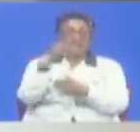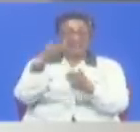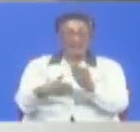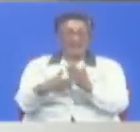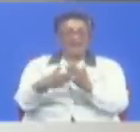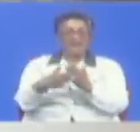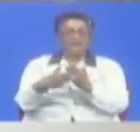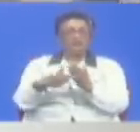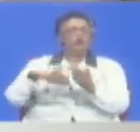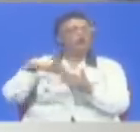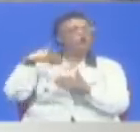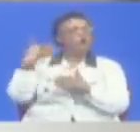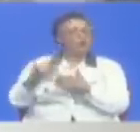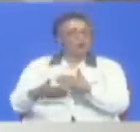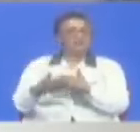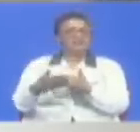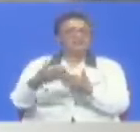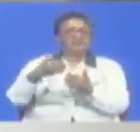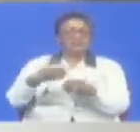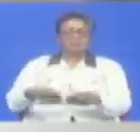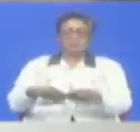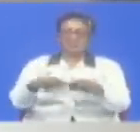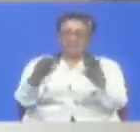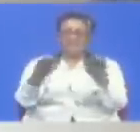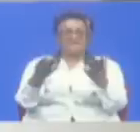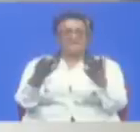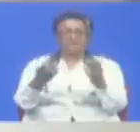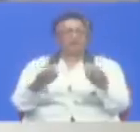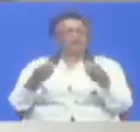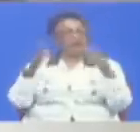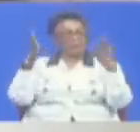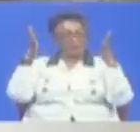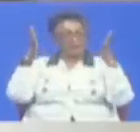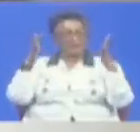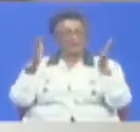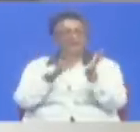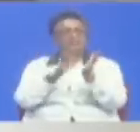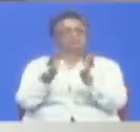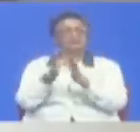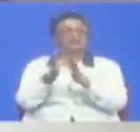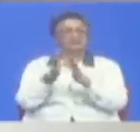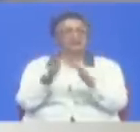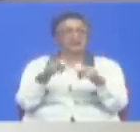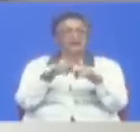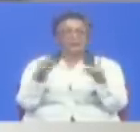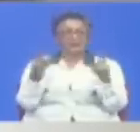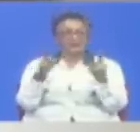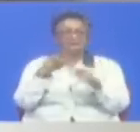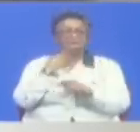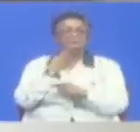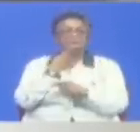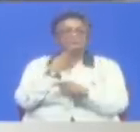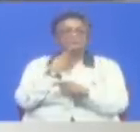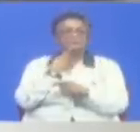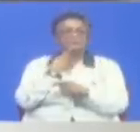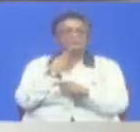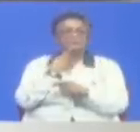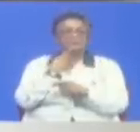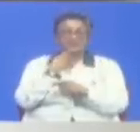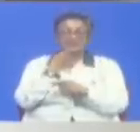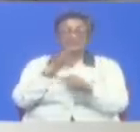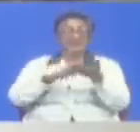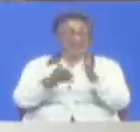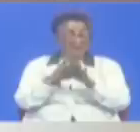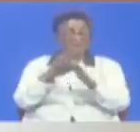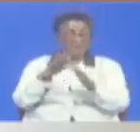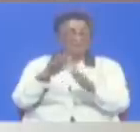alikuwa akitoa fahali moja kwa maafisa wake kusherehekea Krismasi, lakini anashikilia kuwa rubani wa rais ni kazi